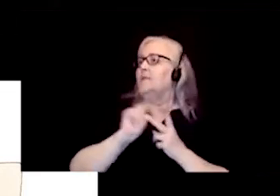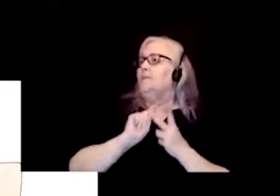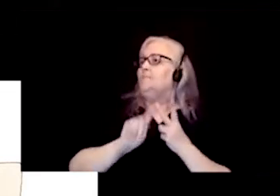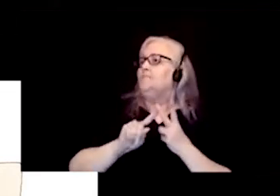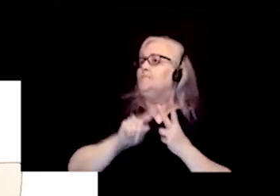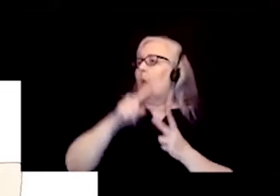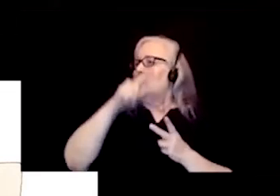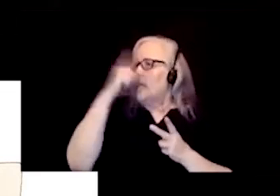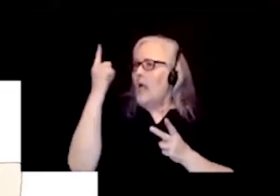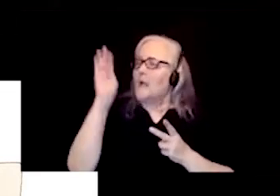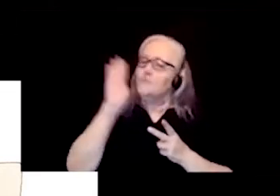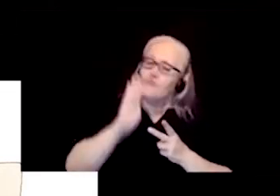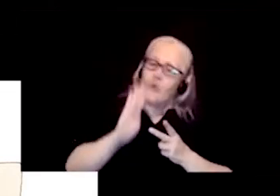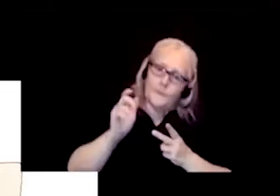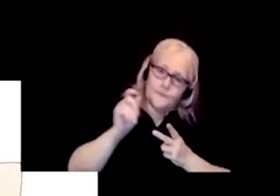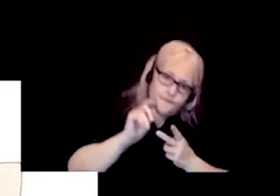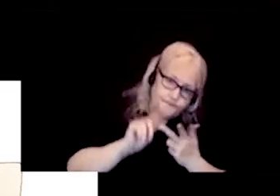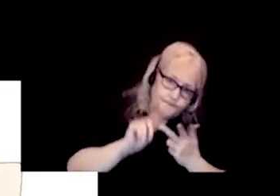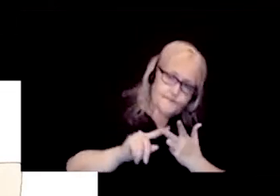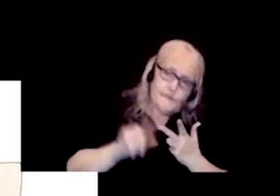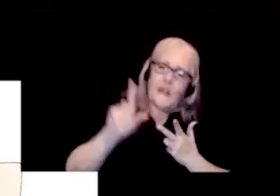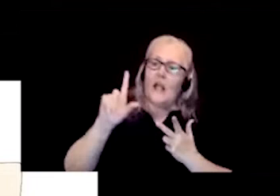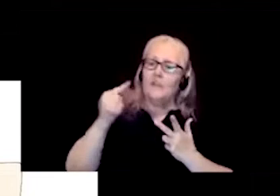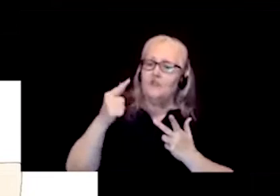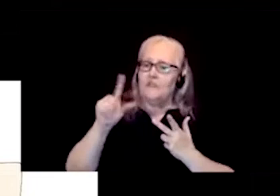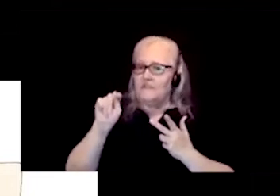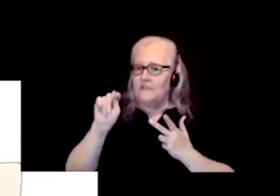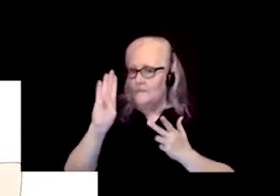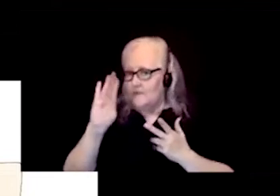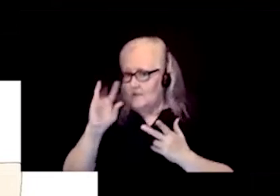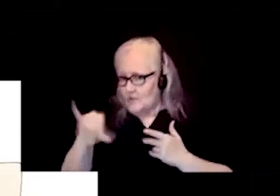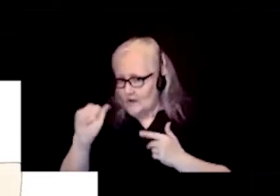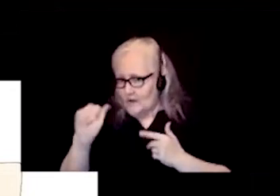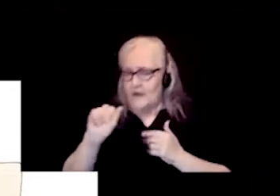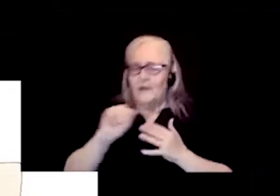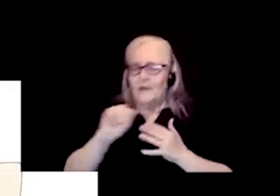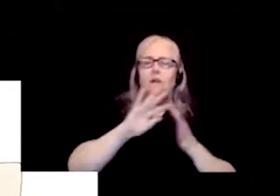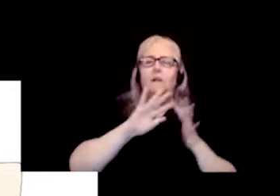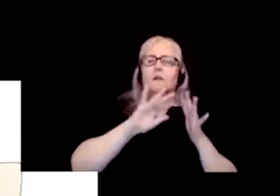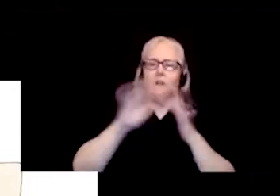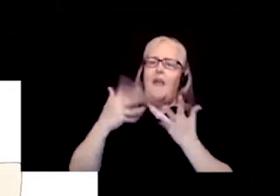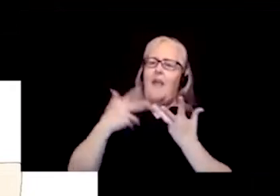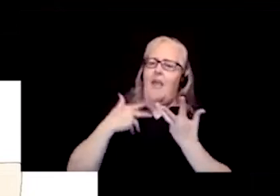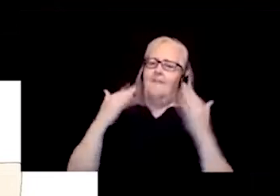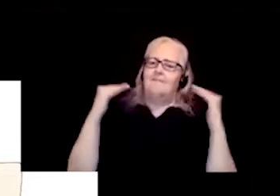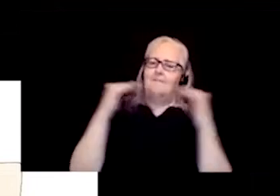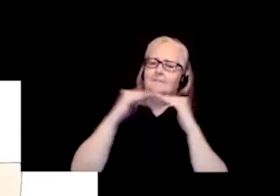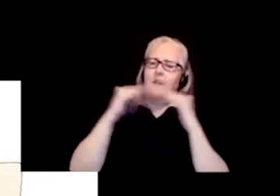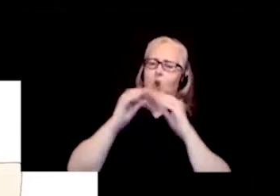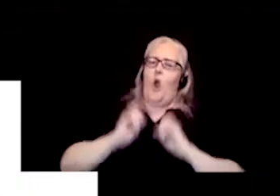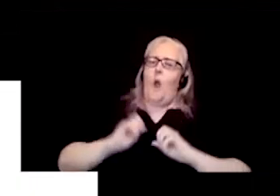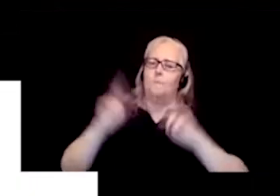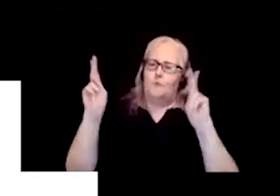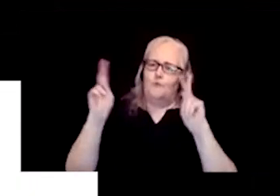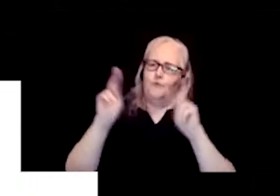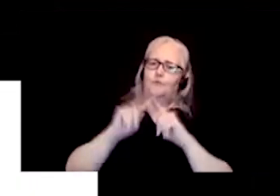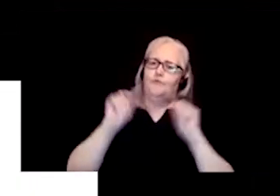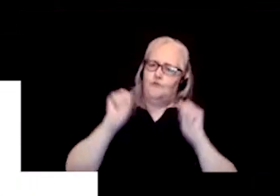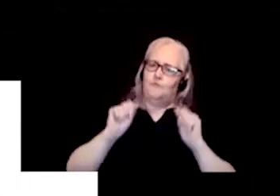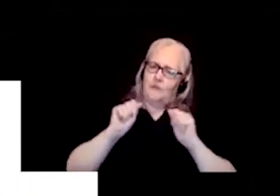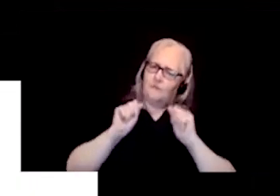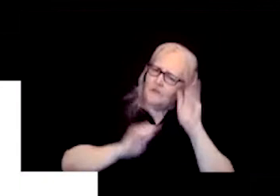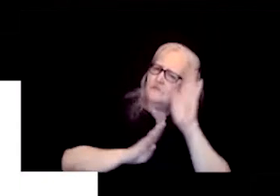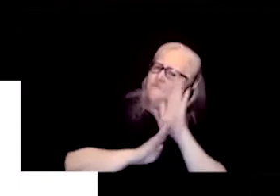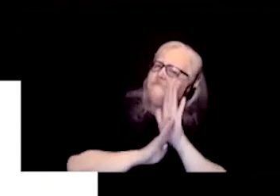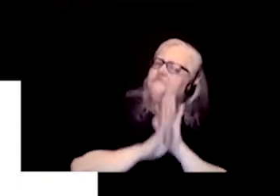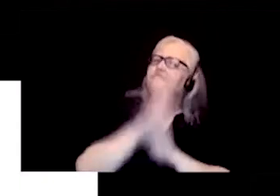communities, LGBTQ plus individuals and others have a fair opportunity to achieve their full potential.